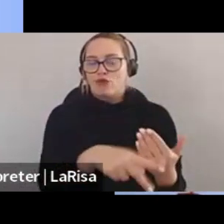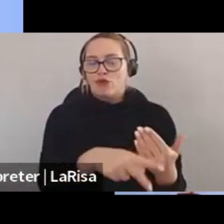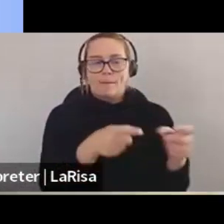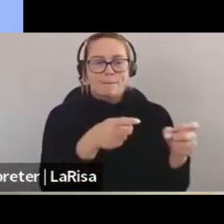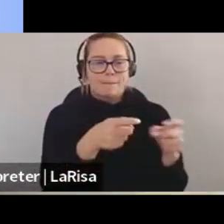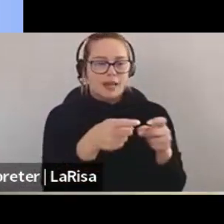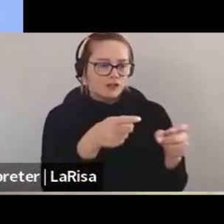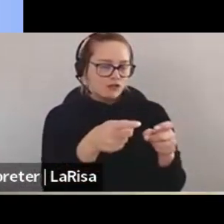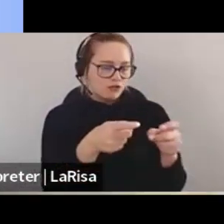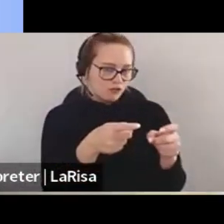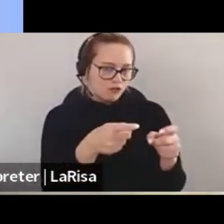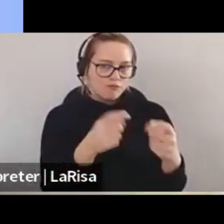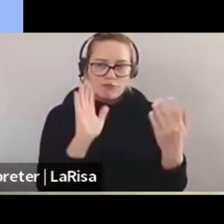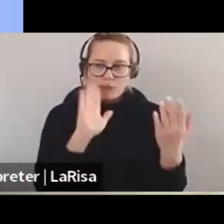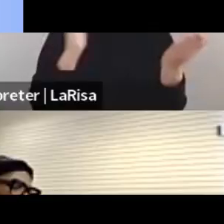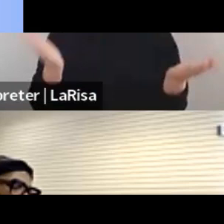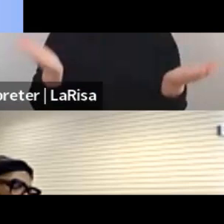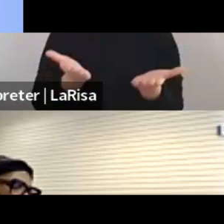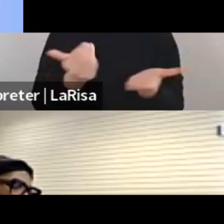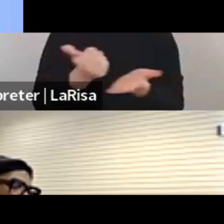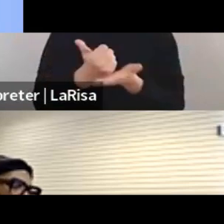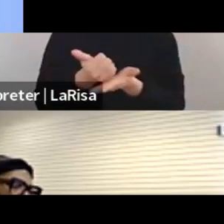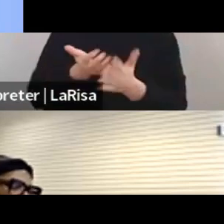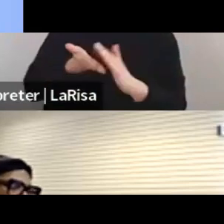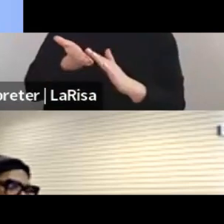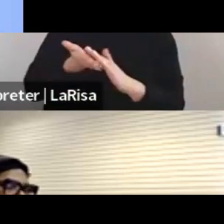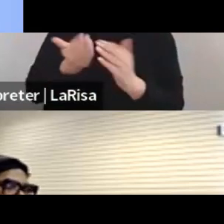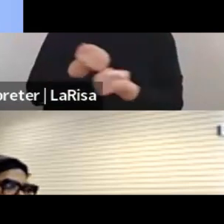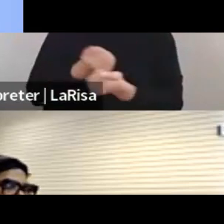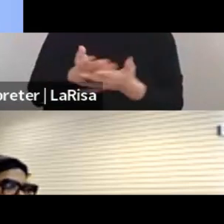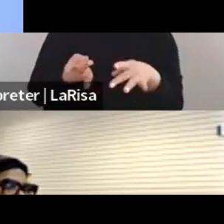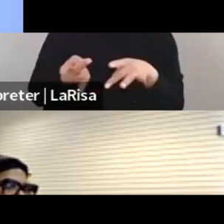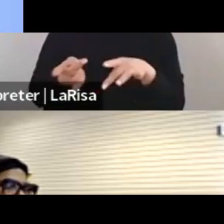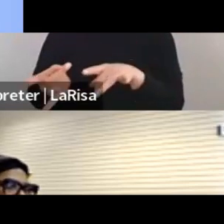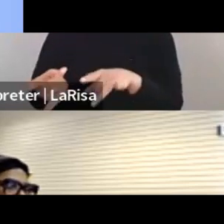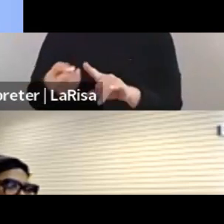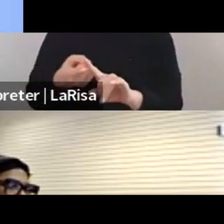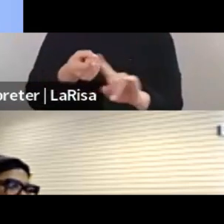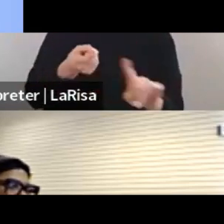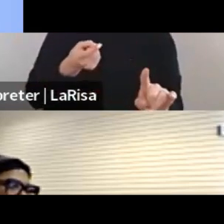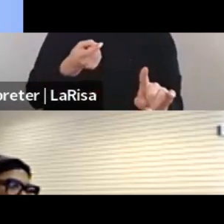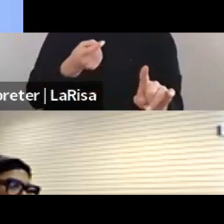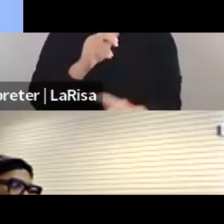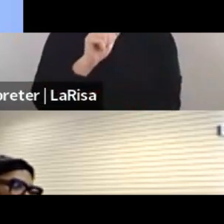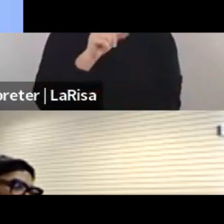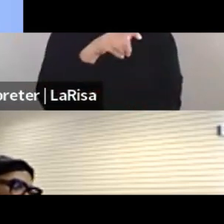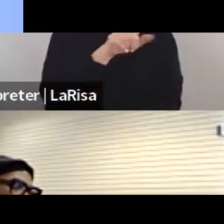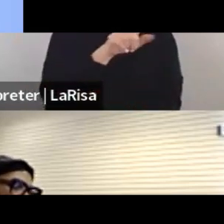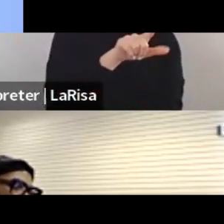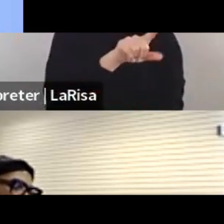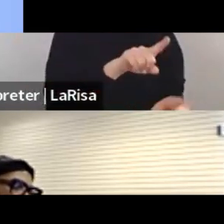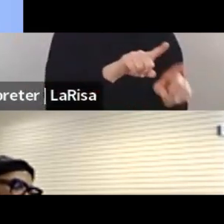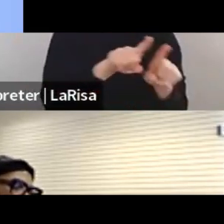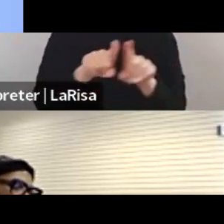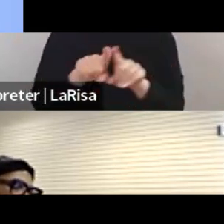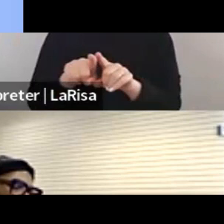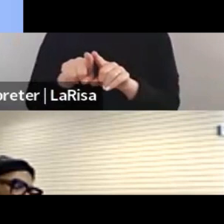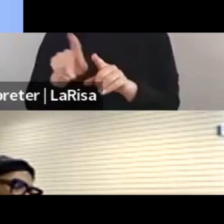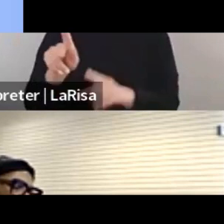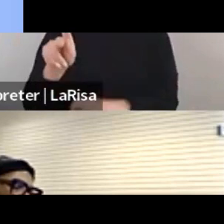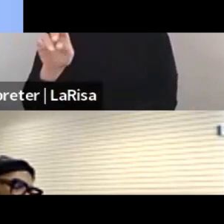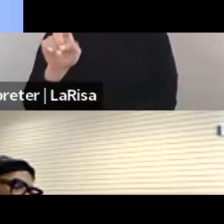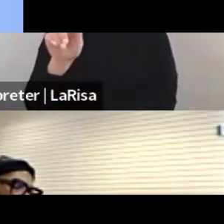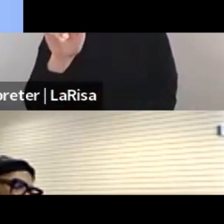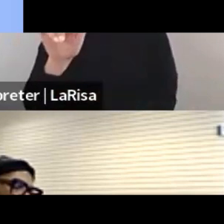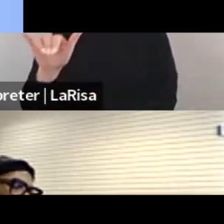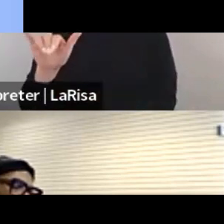do some of their program management. So I'm going to be here kind of helping make sure